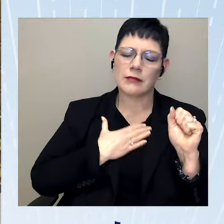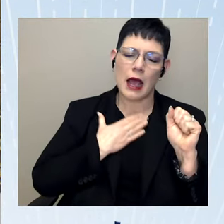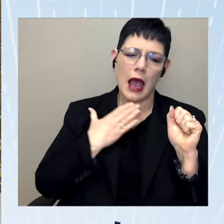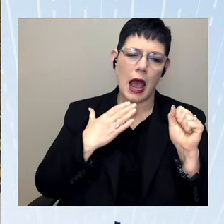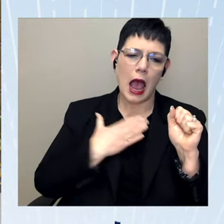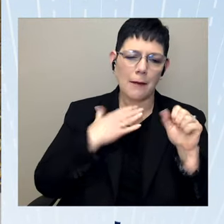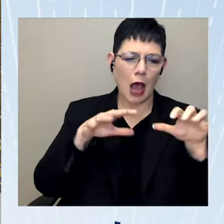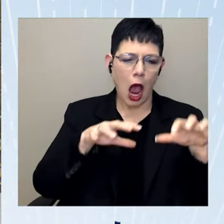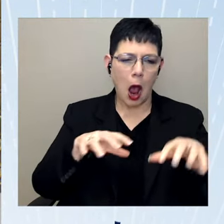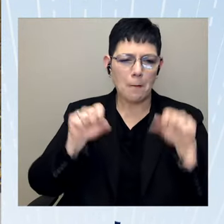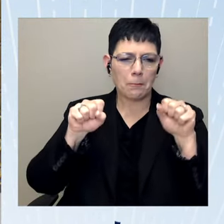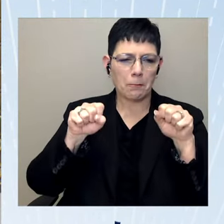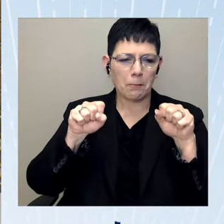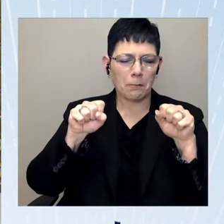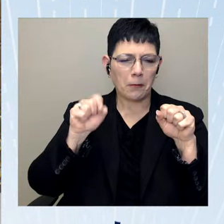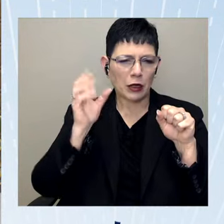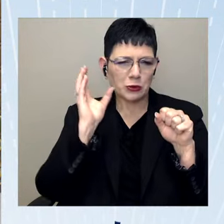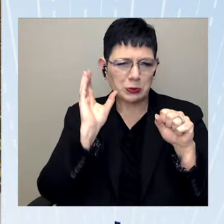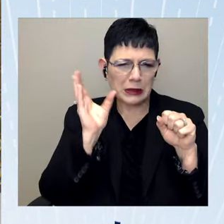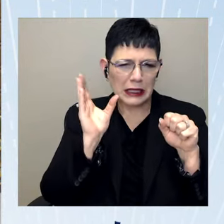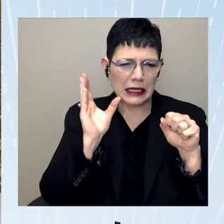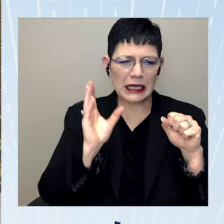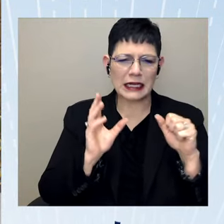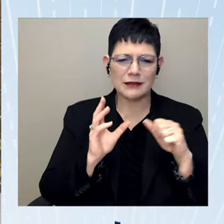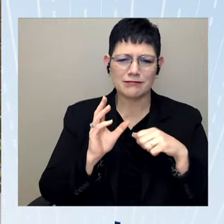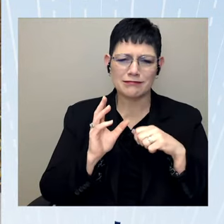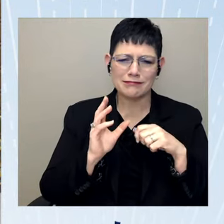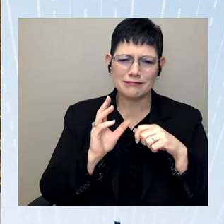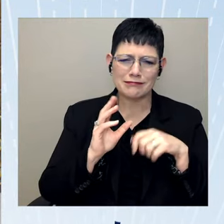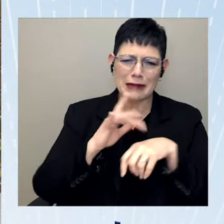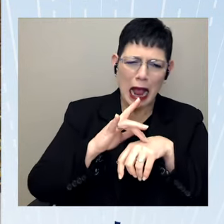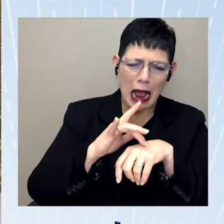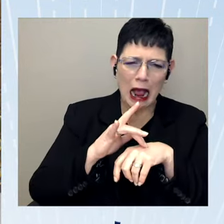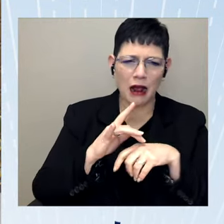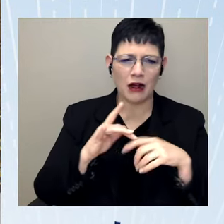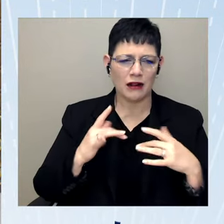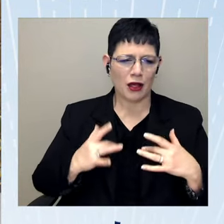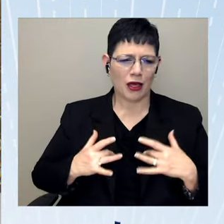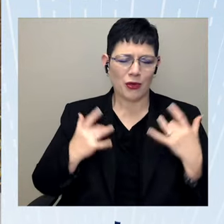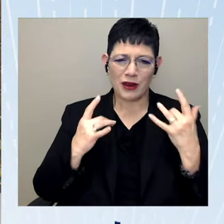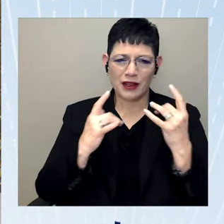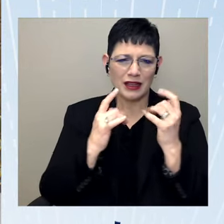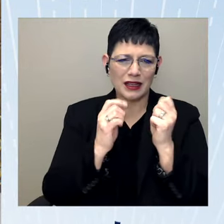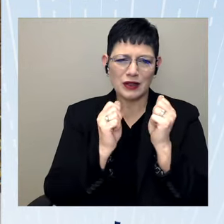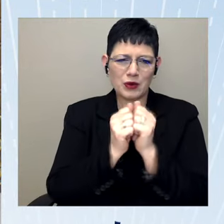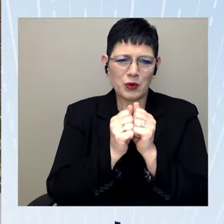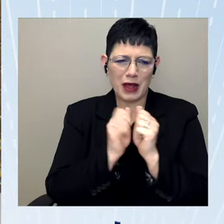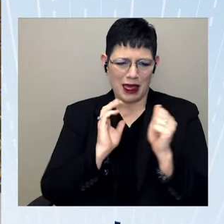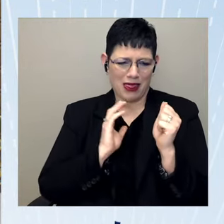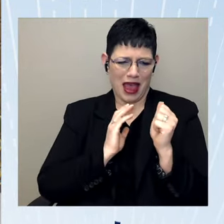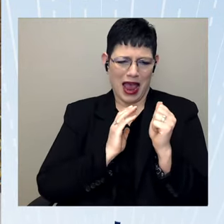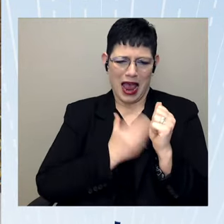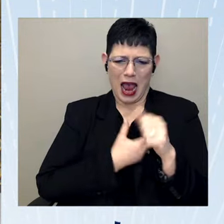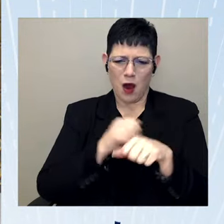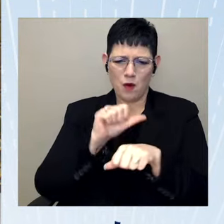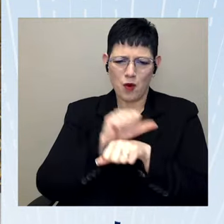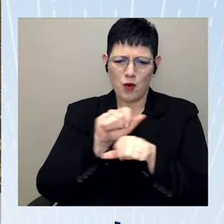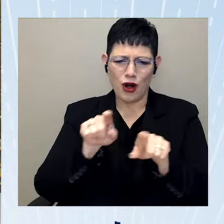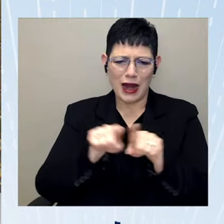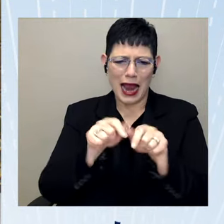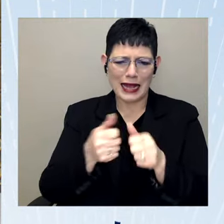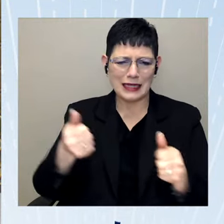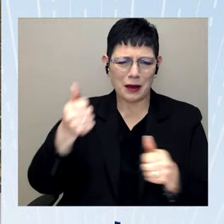and even more thrilled to be at the event, and really just thrilled with all we are doing as an administration to address